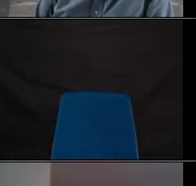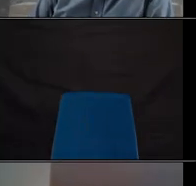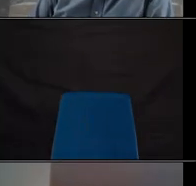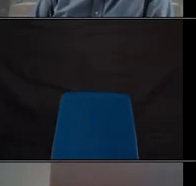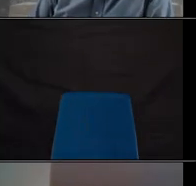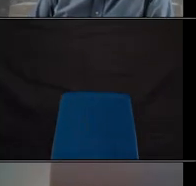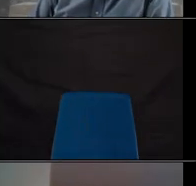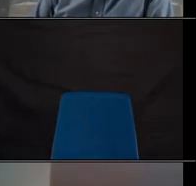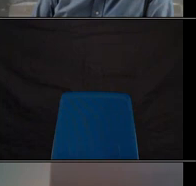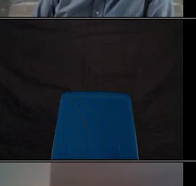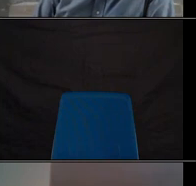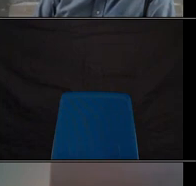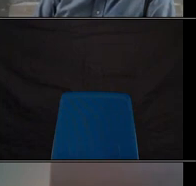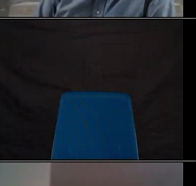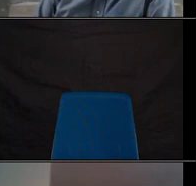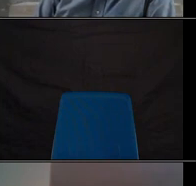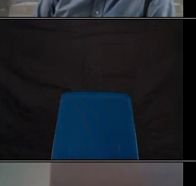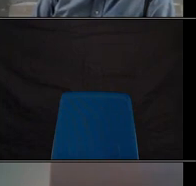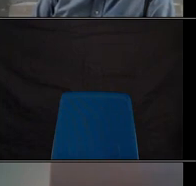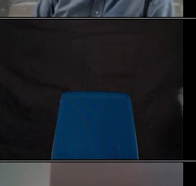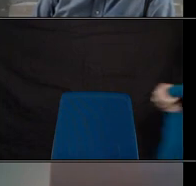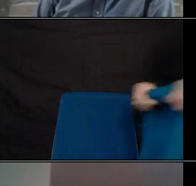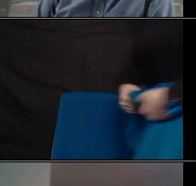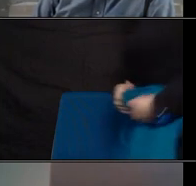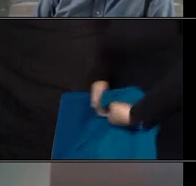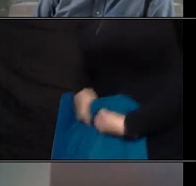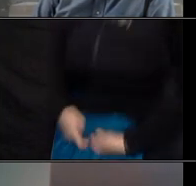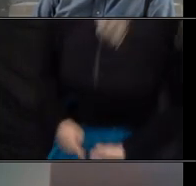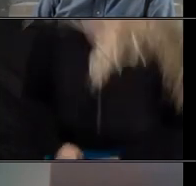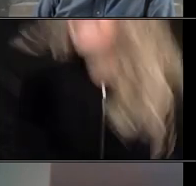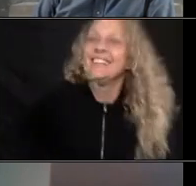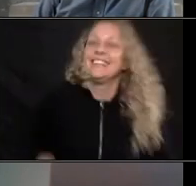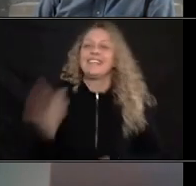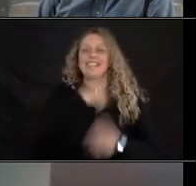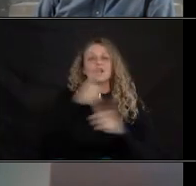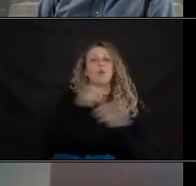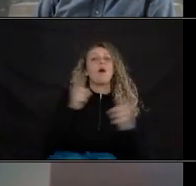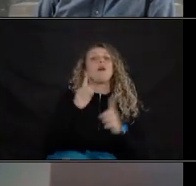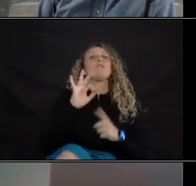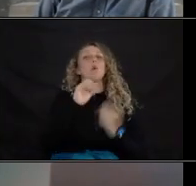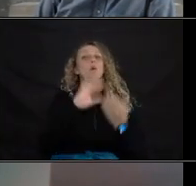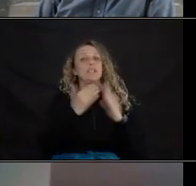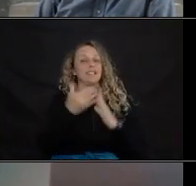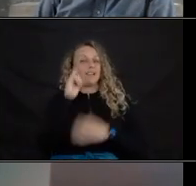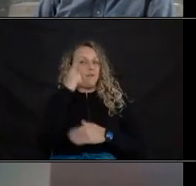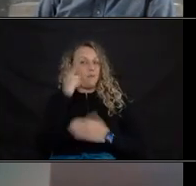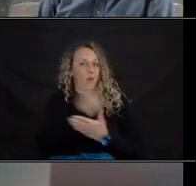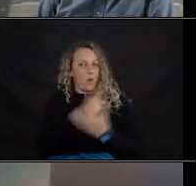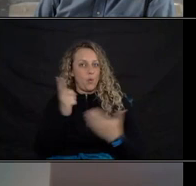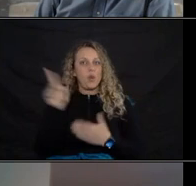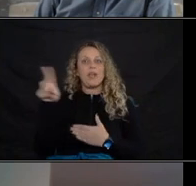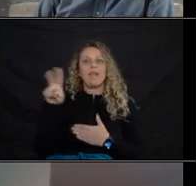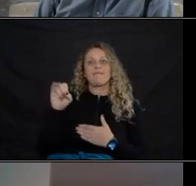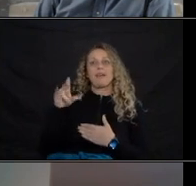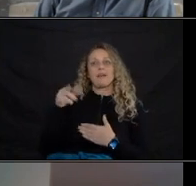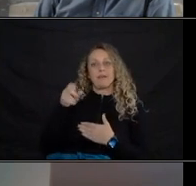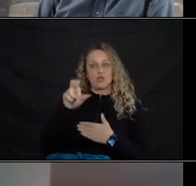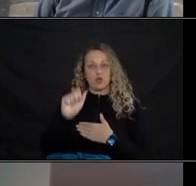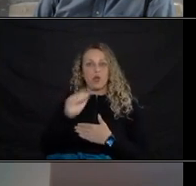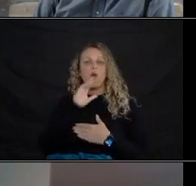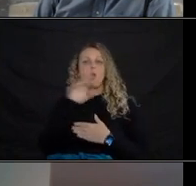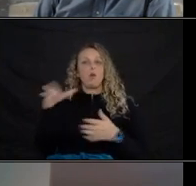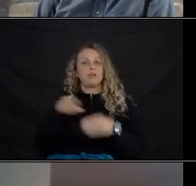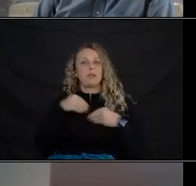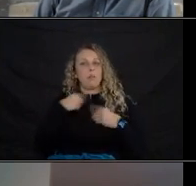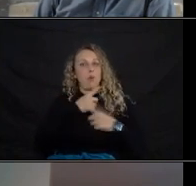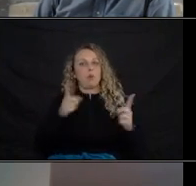Our next proclamation is the week of October 19th to the 25th as Florida City Government Week. Vice Mayor Pinsergo will accept the proclamation.